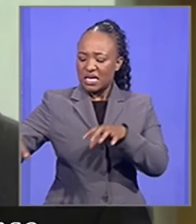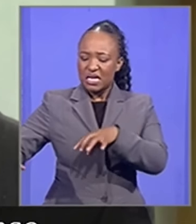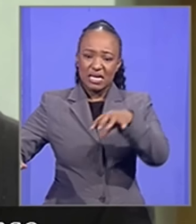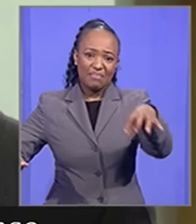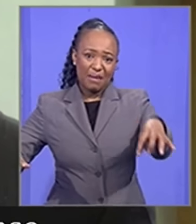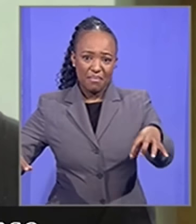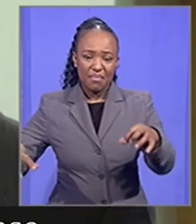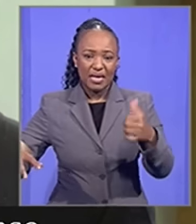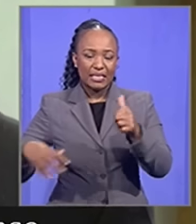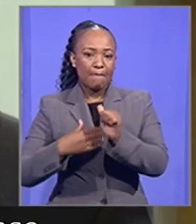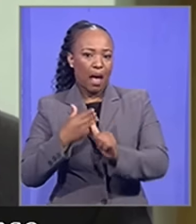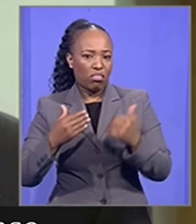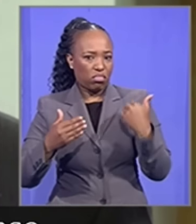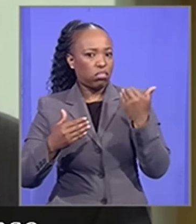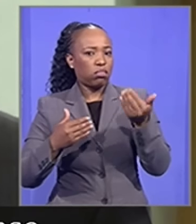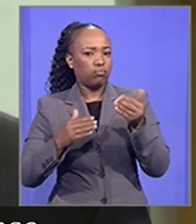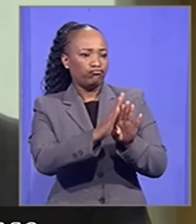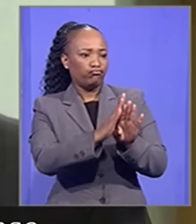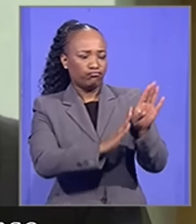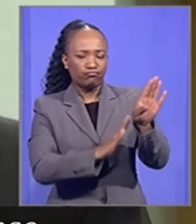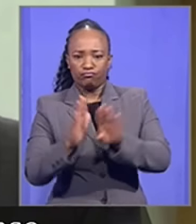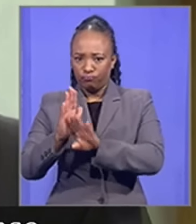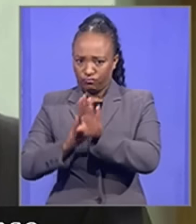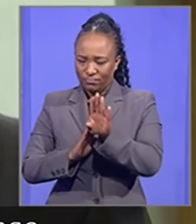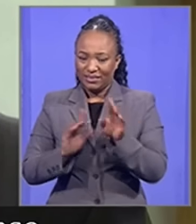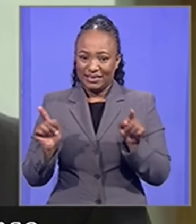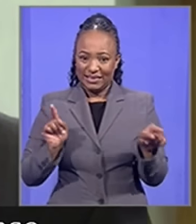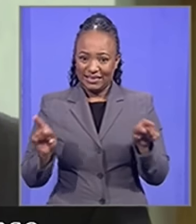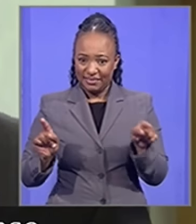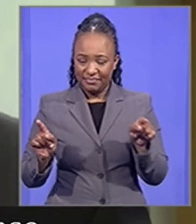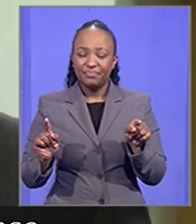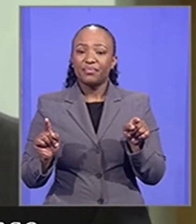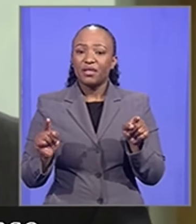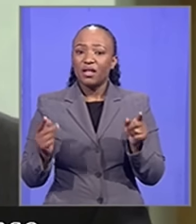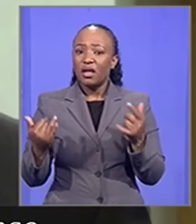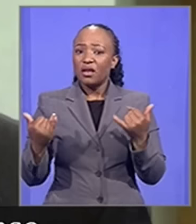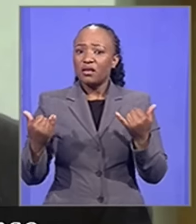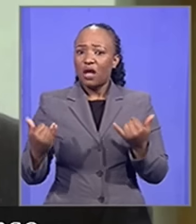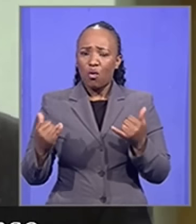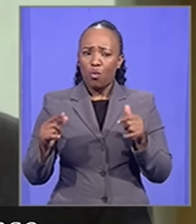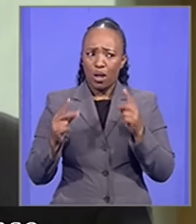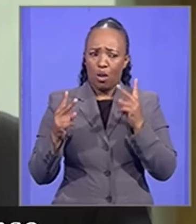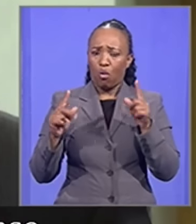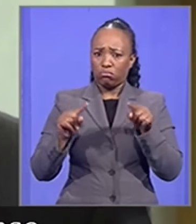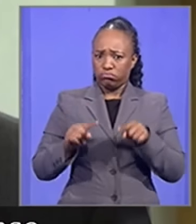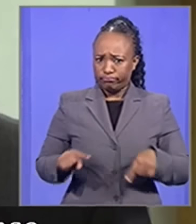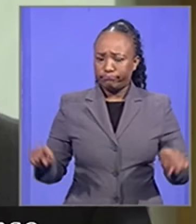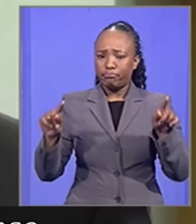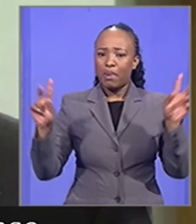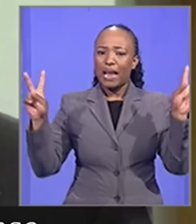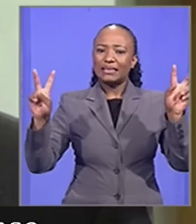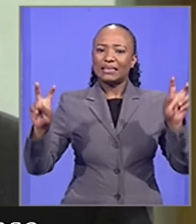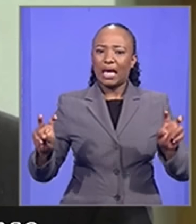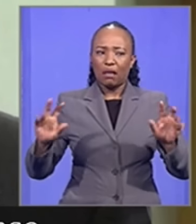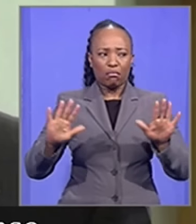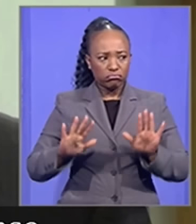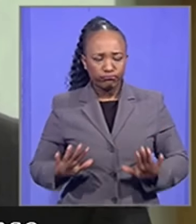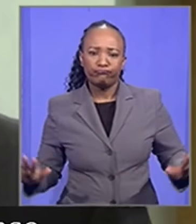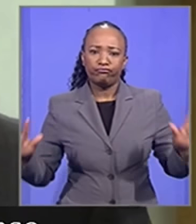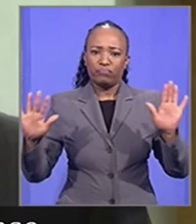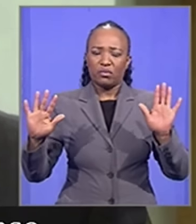really improved their performance. Having said that, when you really look at the overall fleet, in terms of the